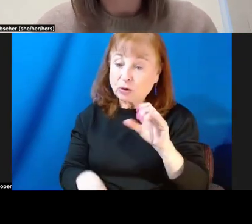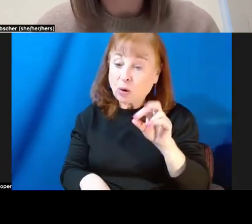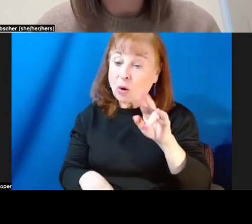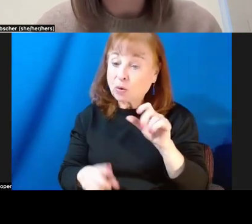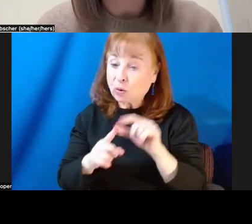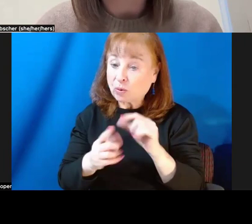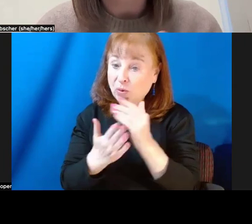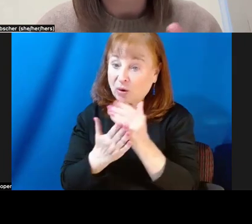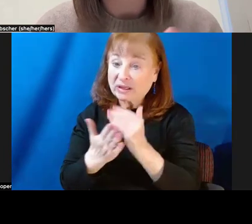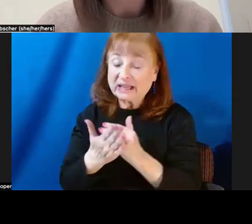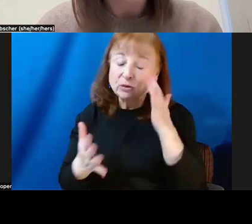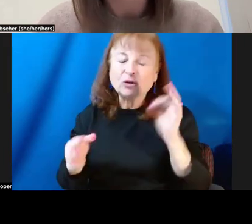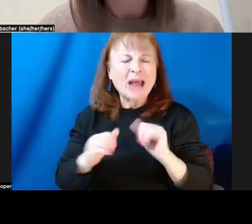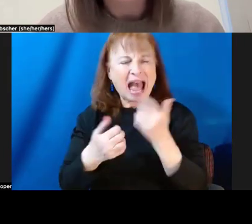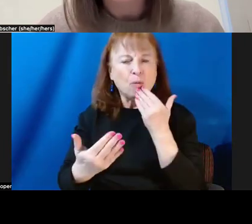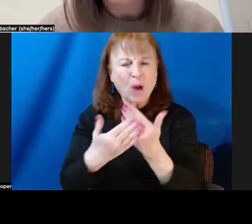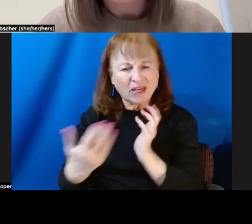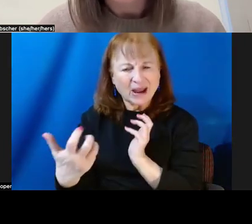to determine how well they match.